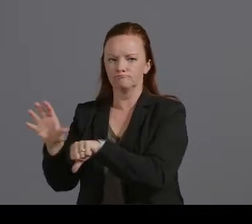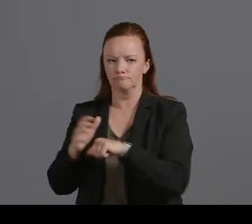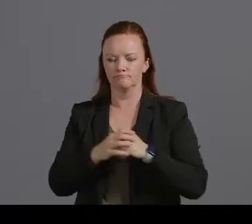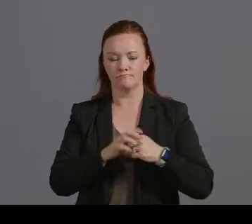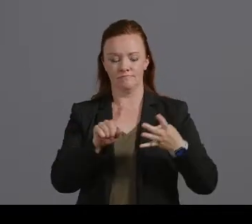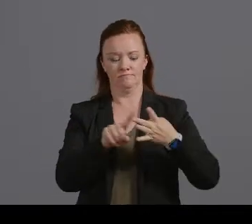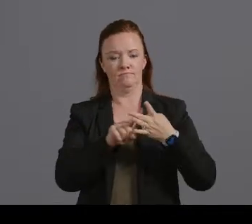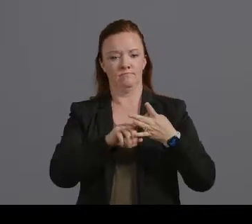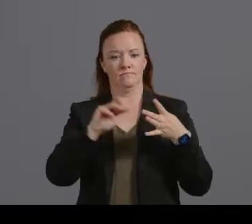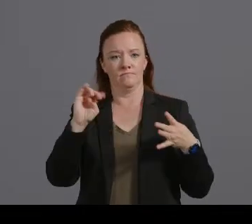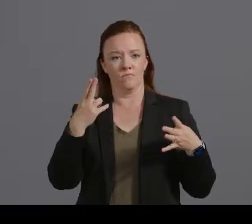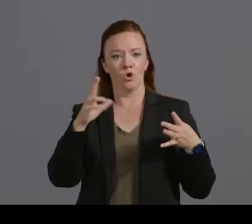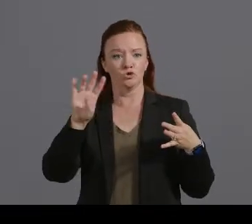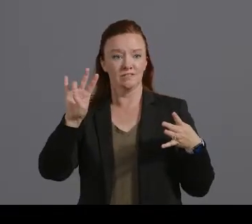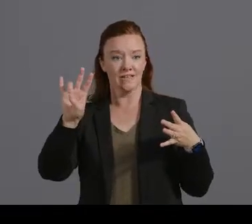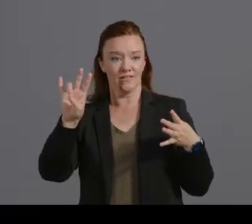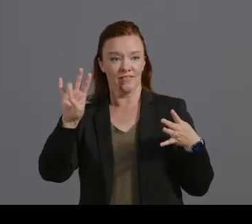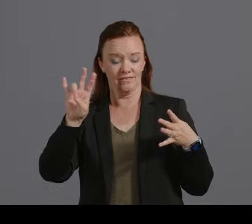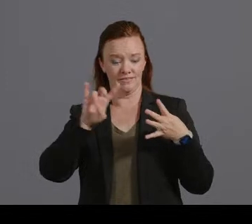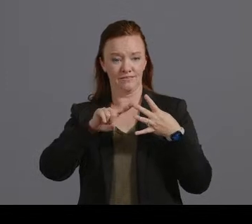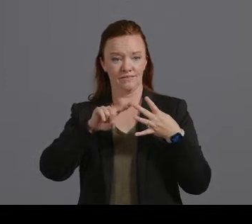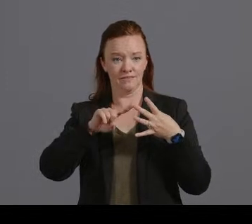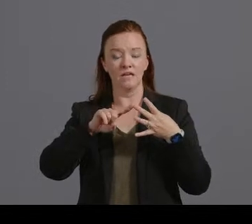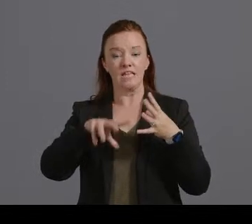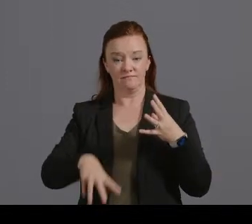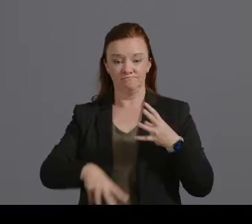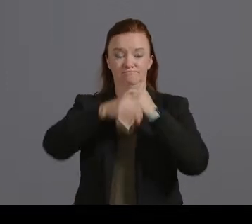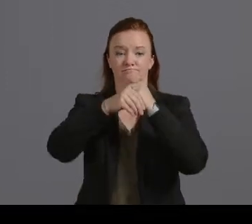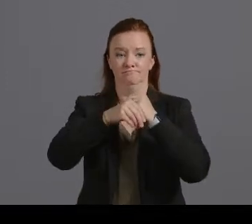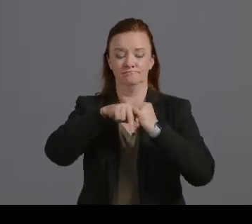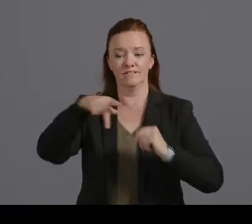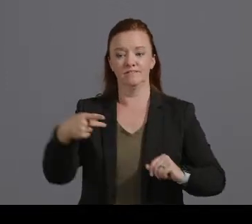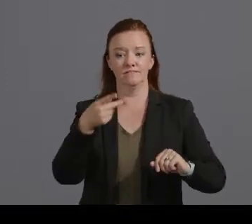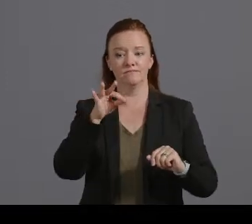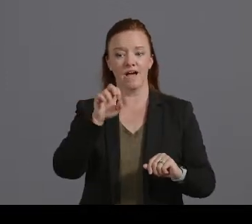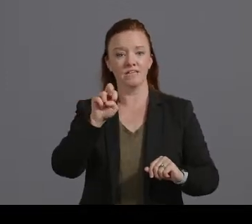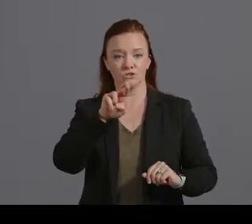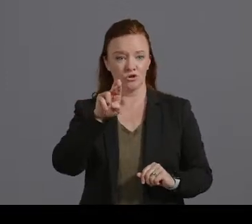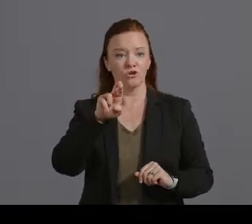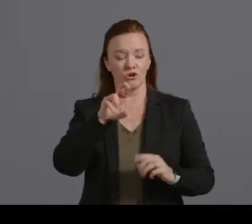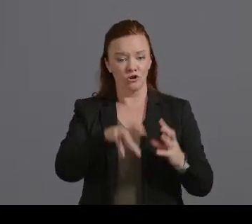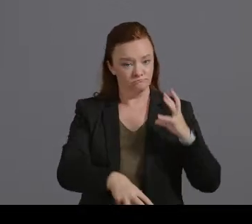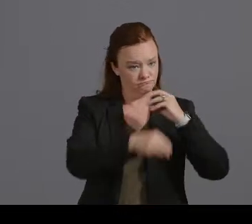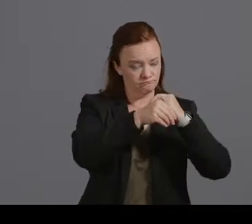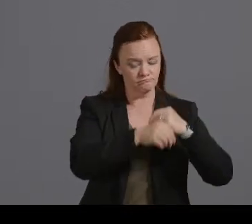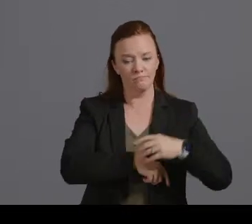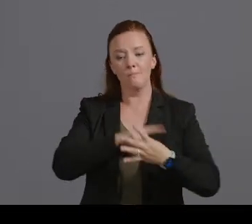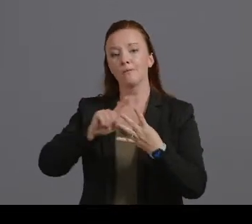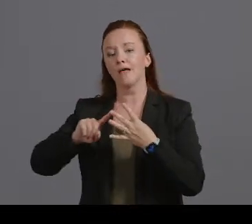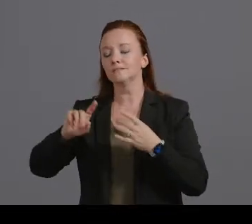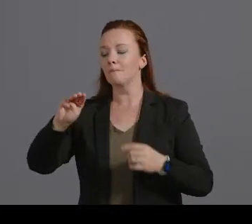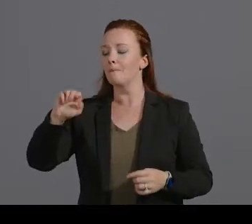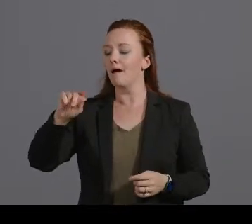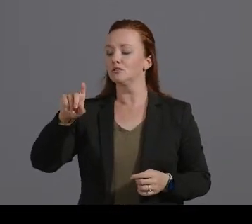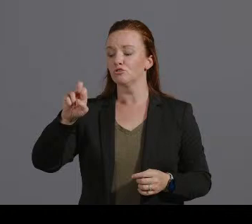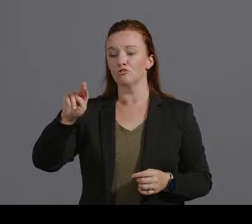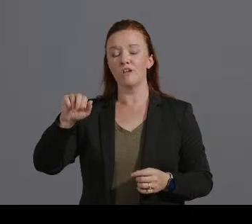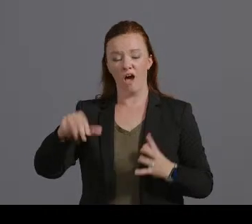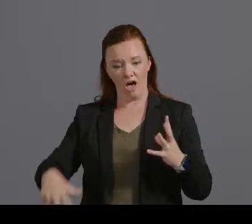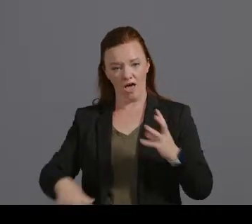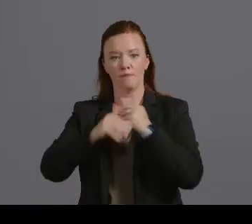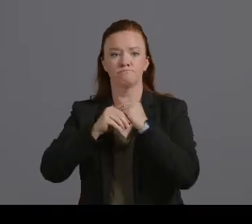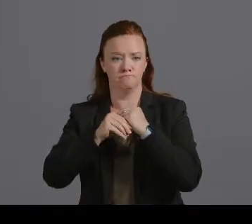we got an additional amount of Pfizer this week, as well as an additional amount of Moderna, for a